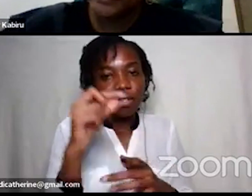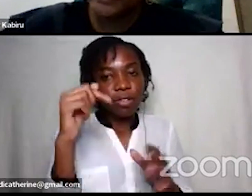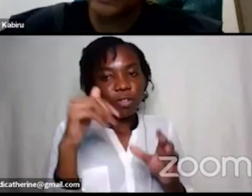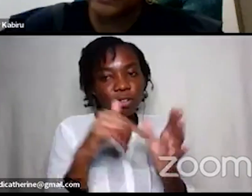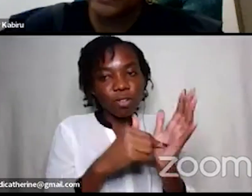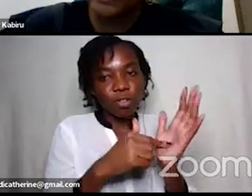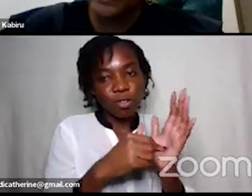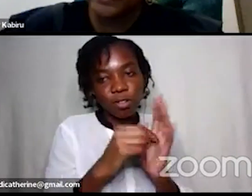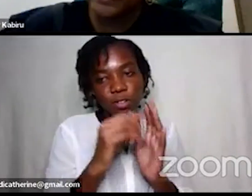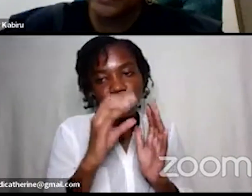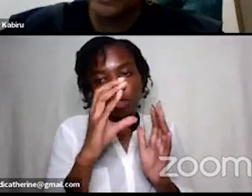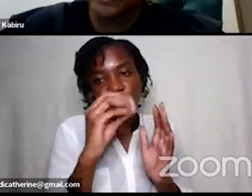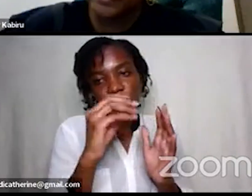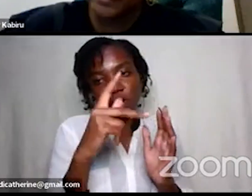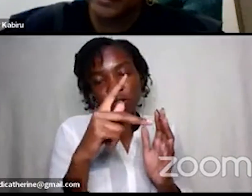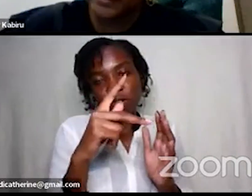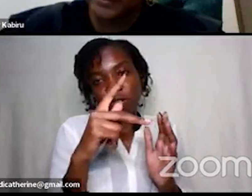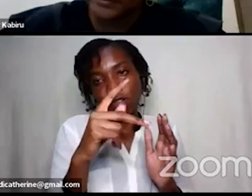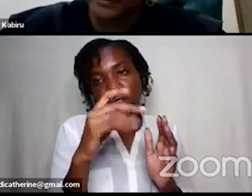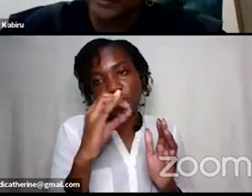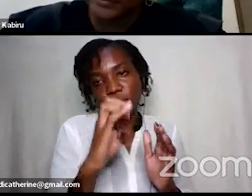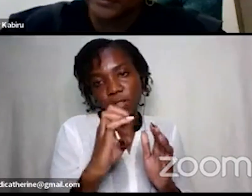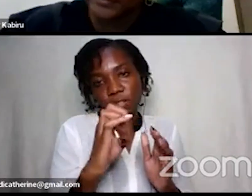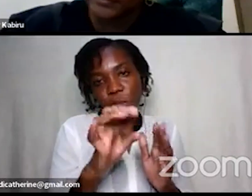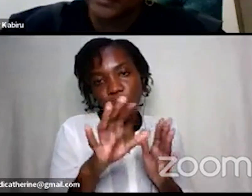frank@pathwaysolutionsservices.co.ke or